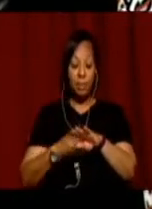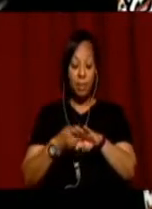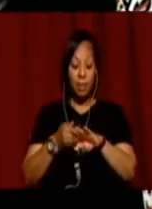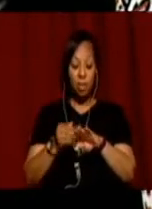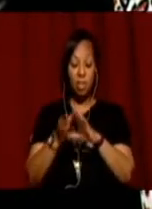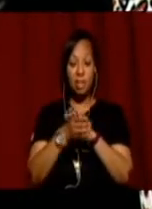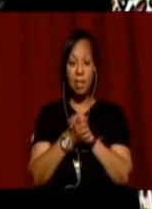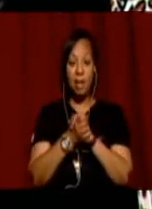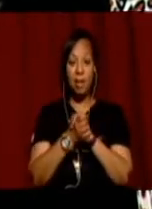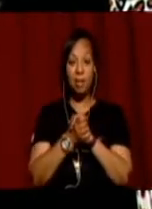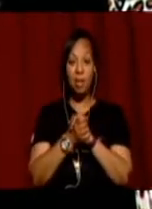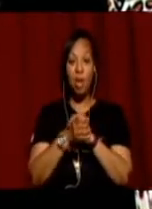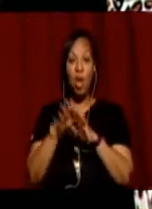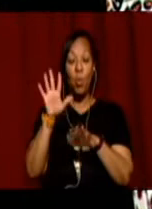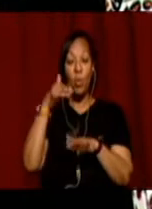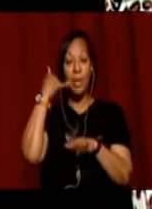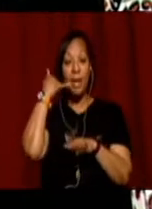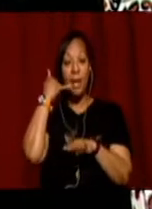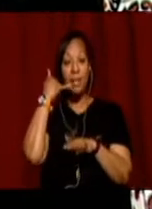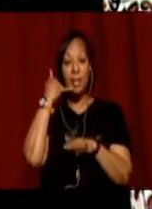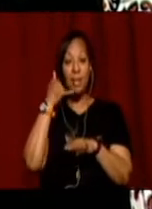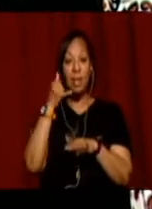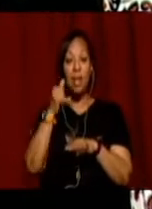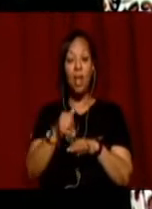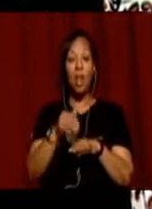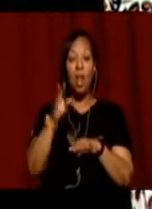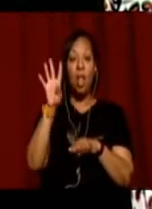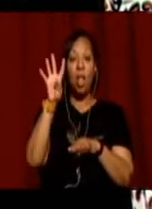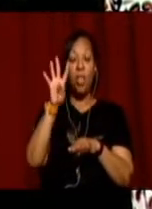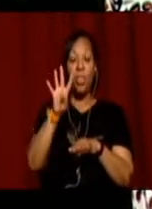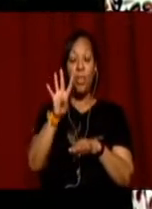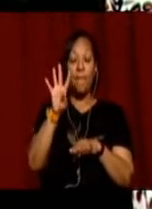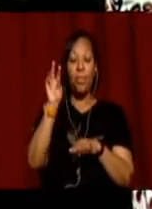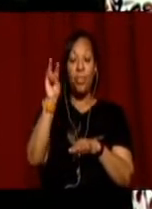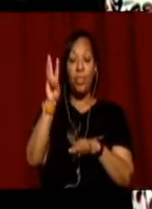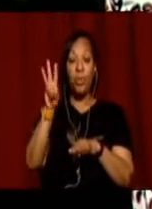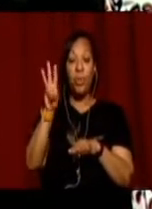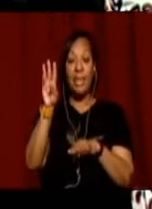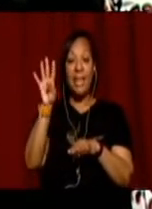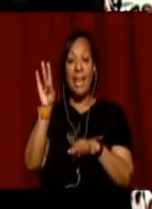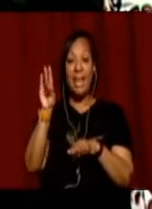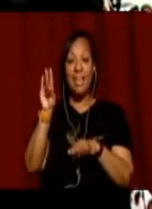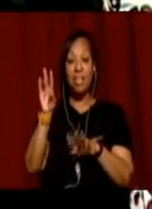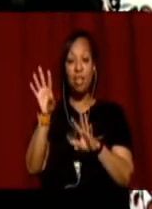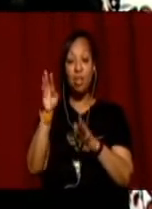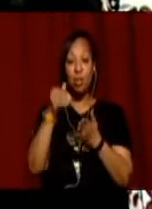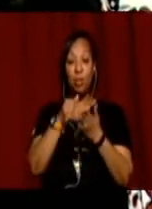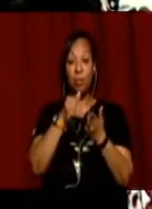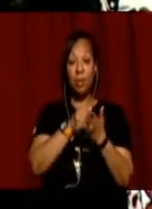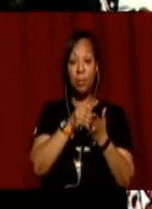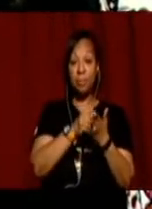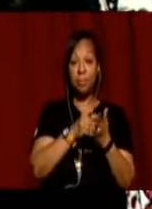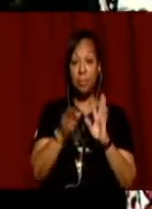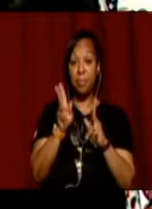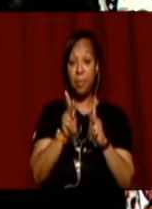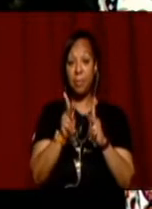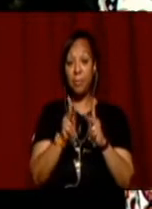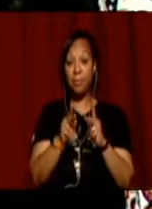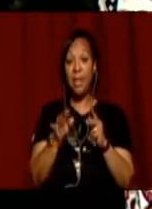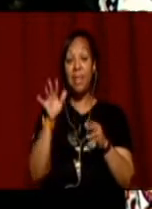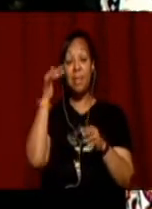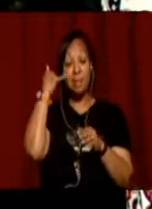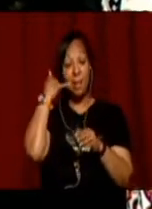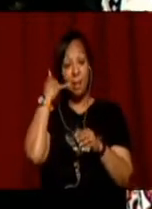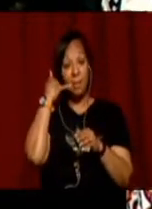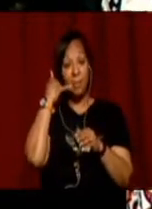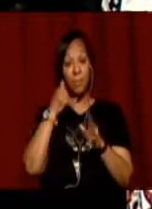was 30 contact tracers for every 100,000 people. If we have 2.5 million people in suburban Cook County, that's a lot of contact